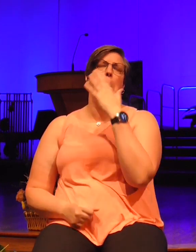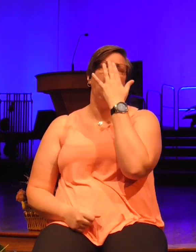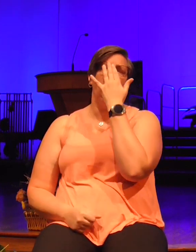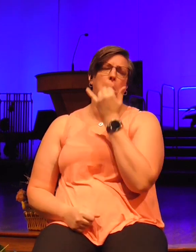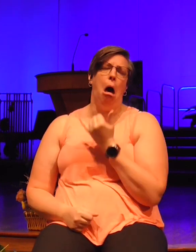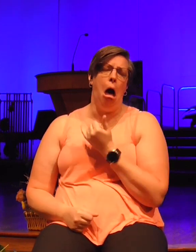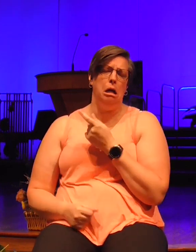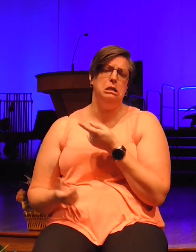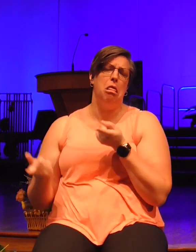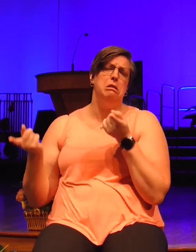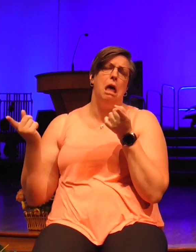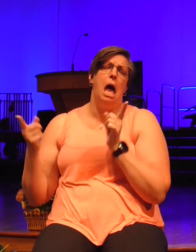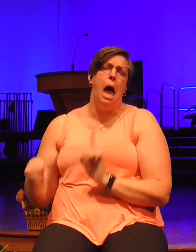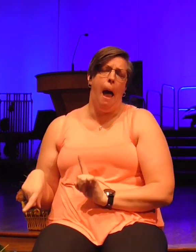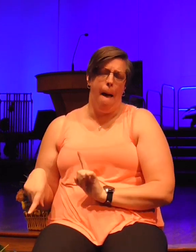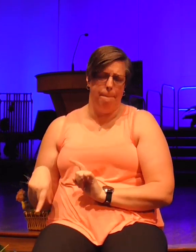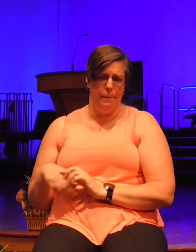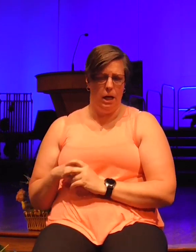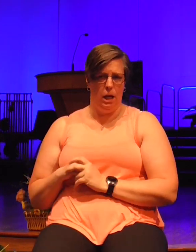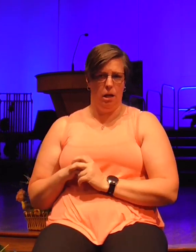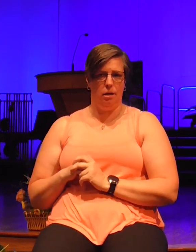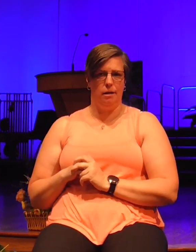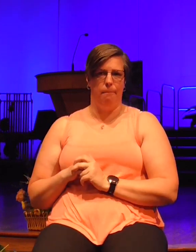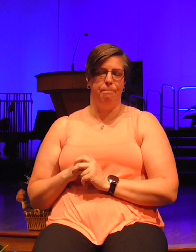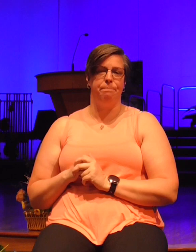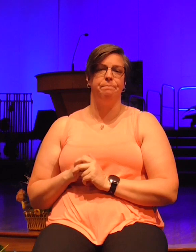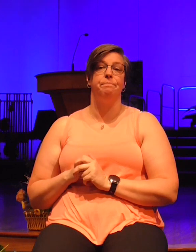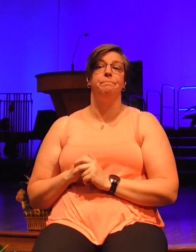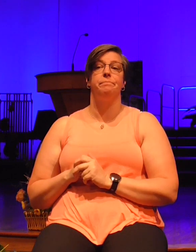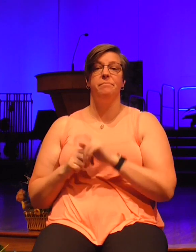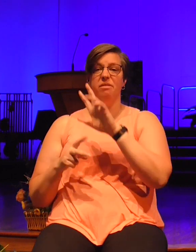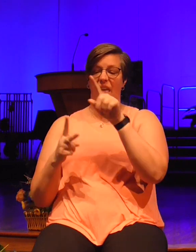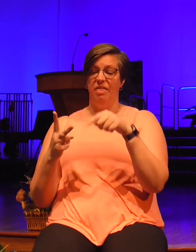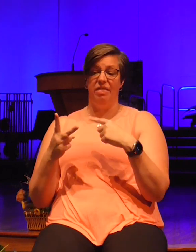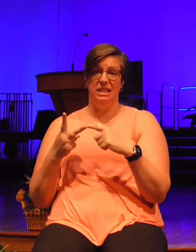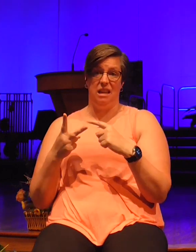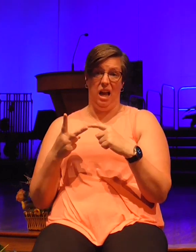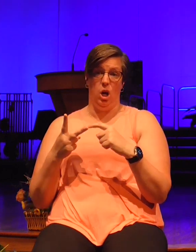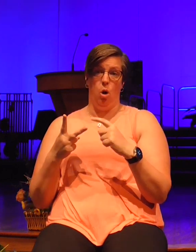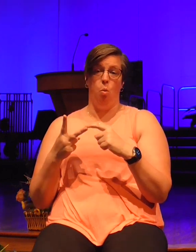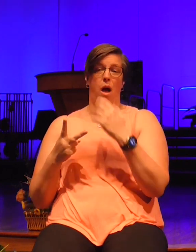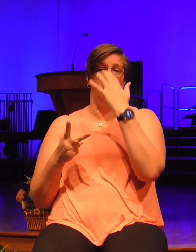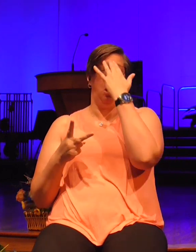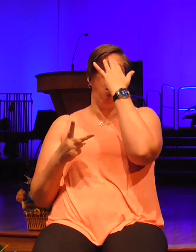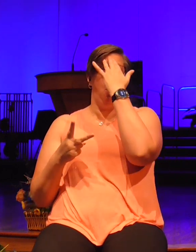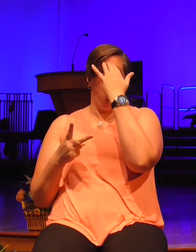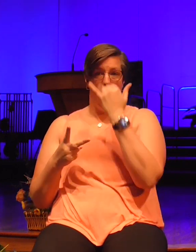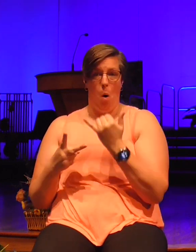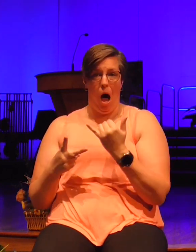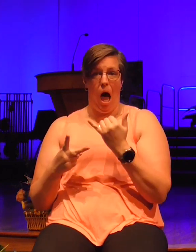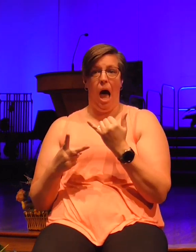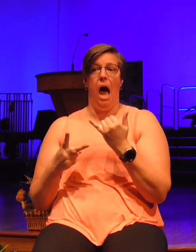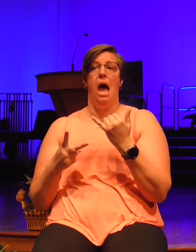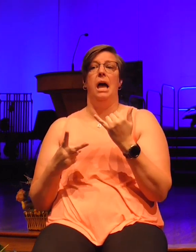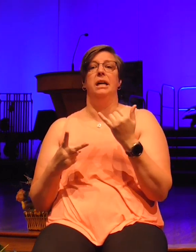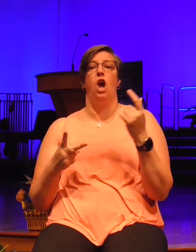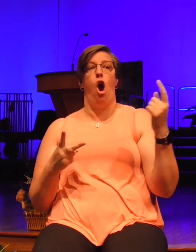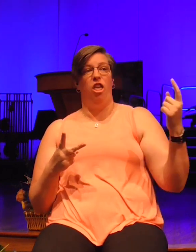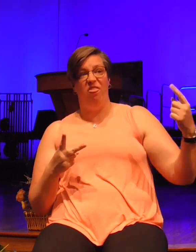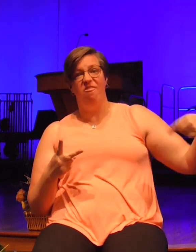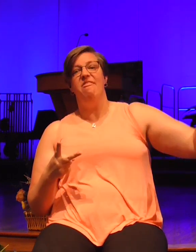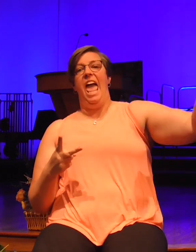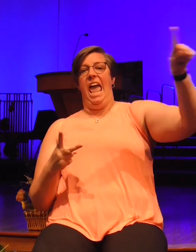this happening? And the related disempowering question to that is, why are they reacting that